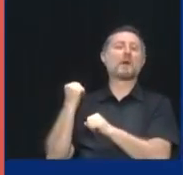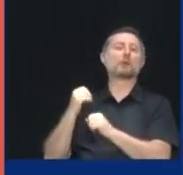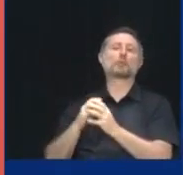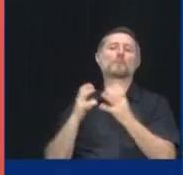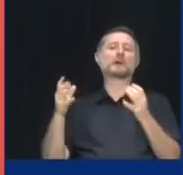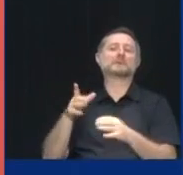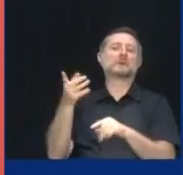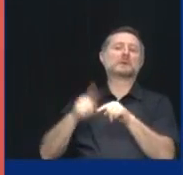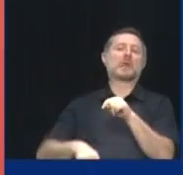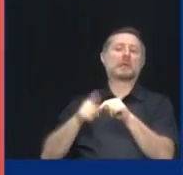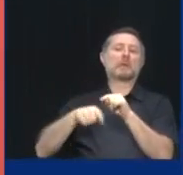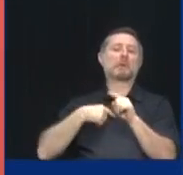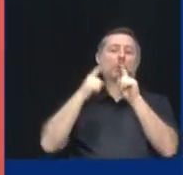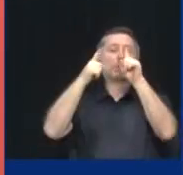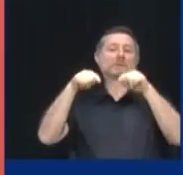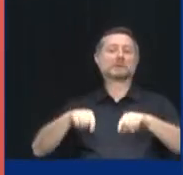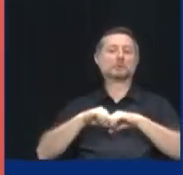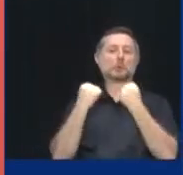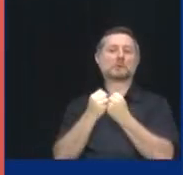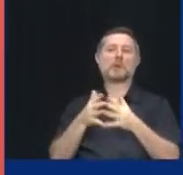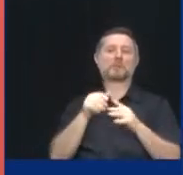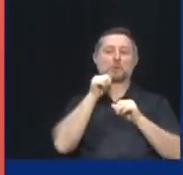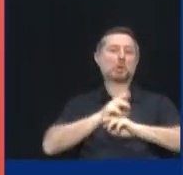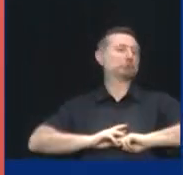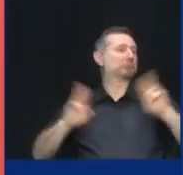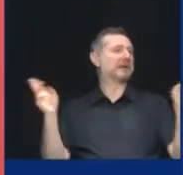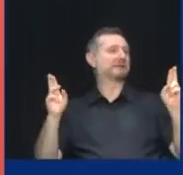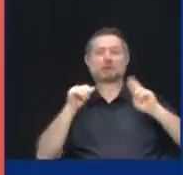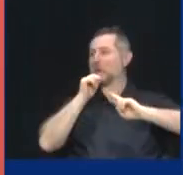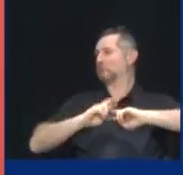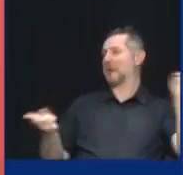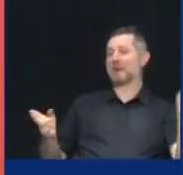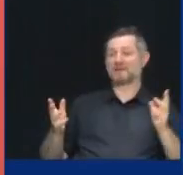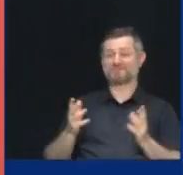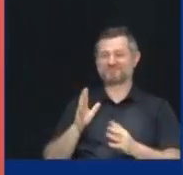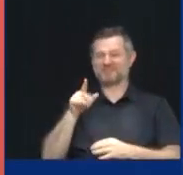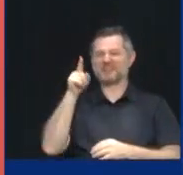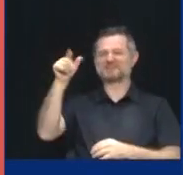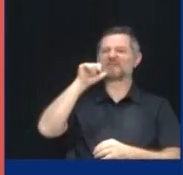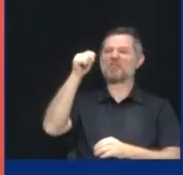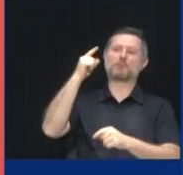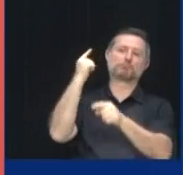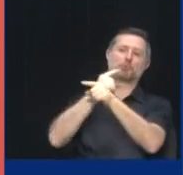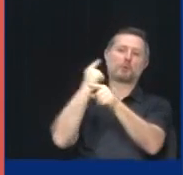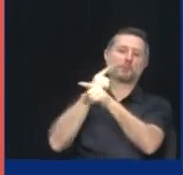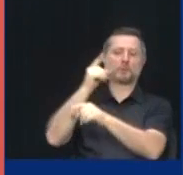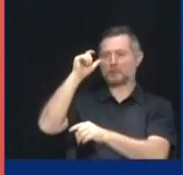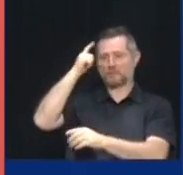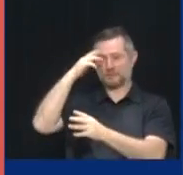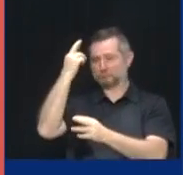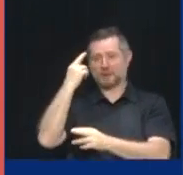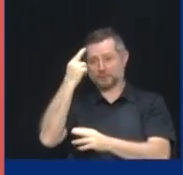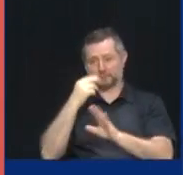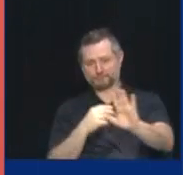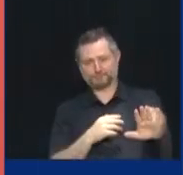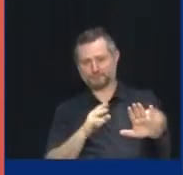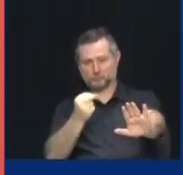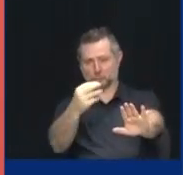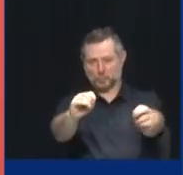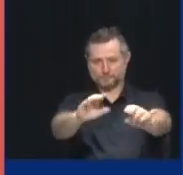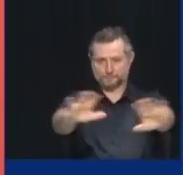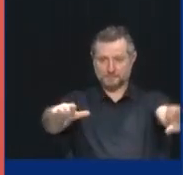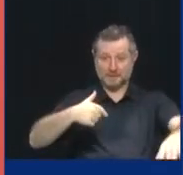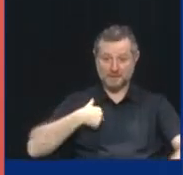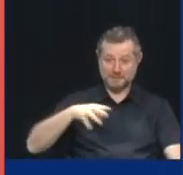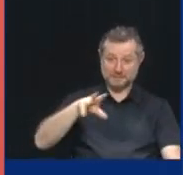unobtainable. Society wasn't ready. You're being unreasonable. We said no. We said we would accept nothing less, we